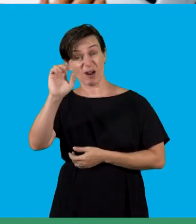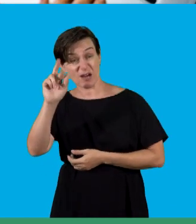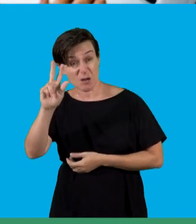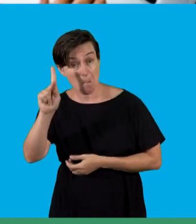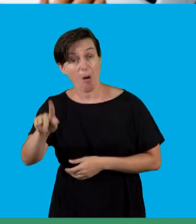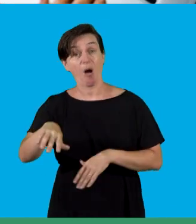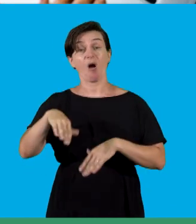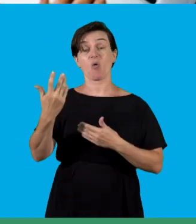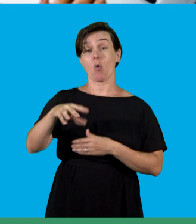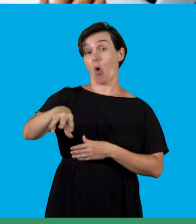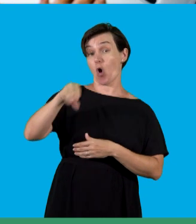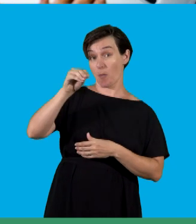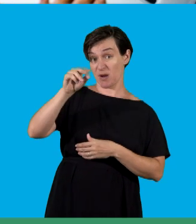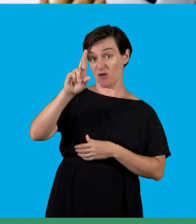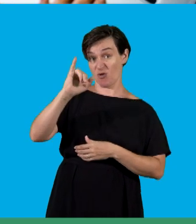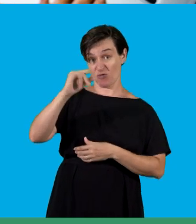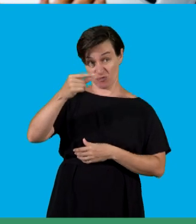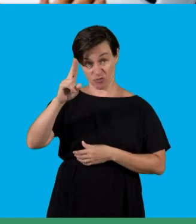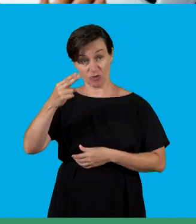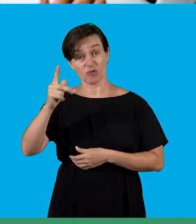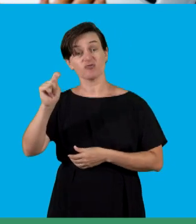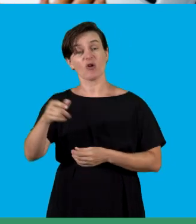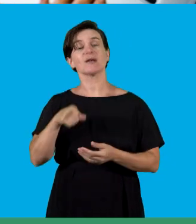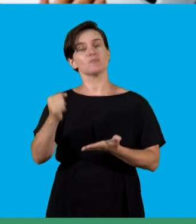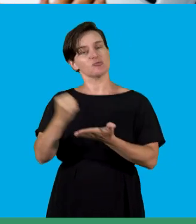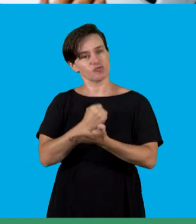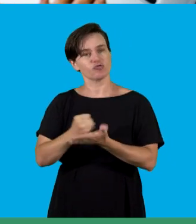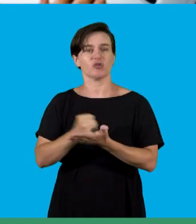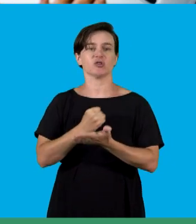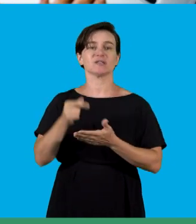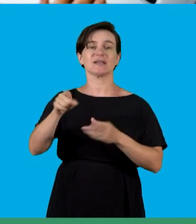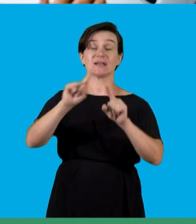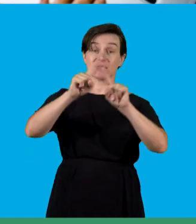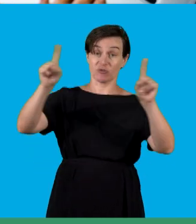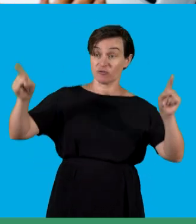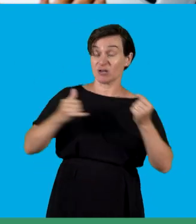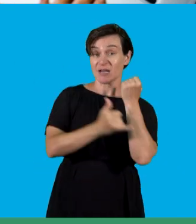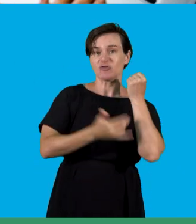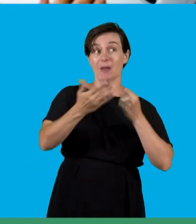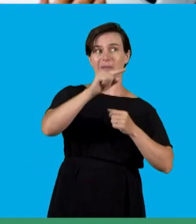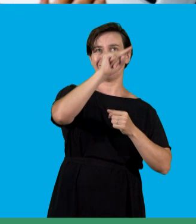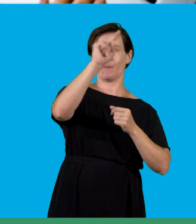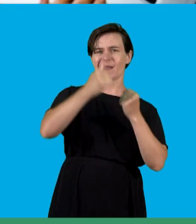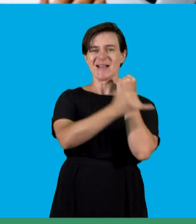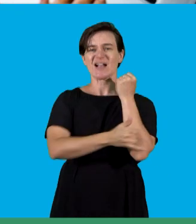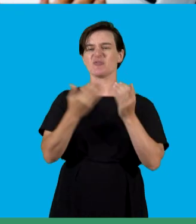register these in other countries where counterfeit products may originate. So